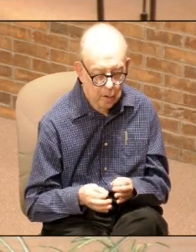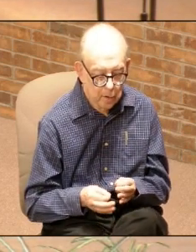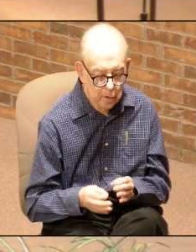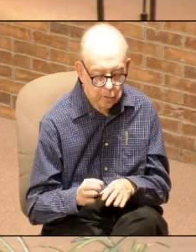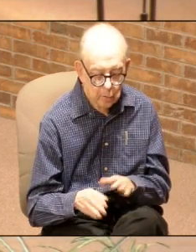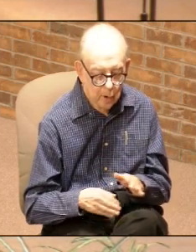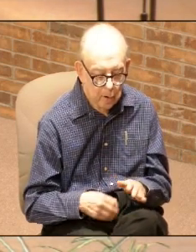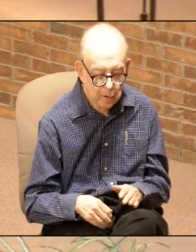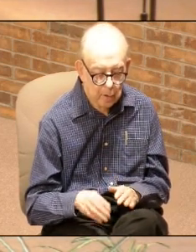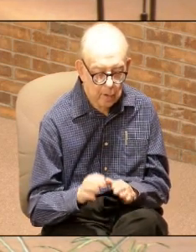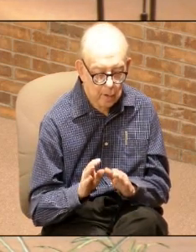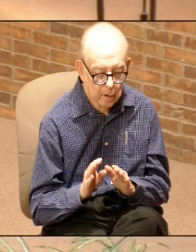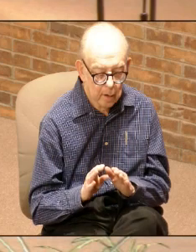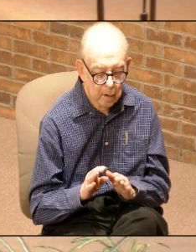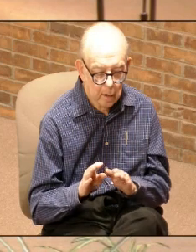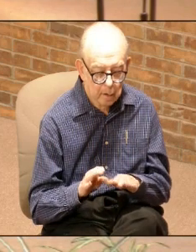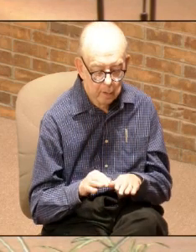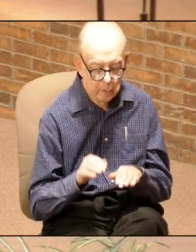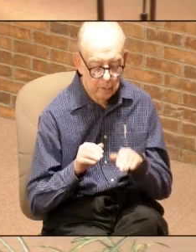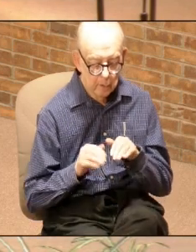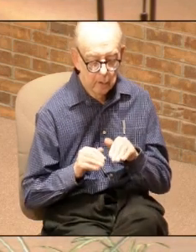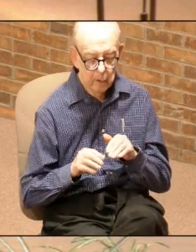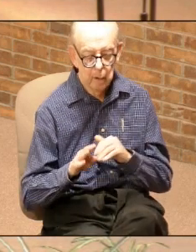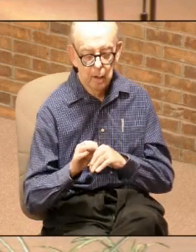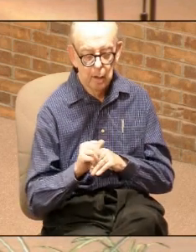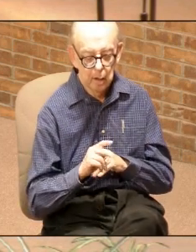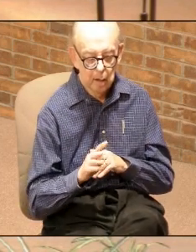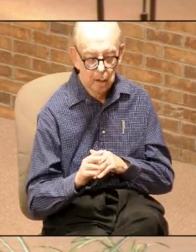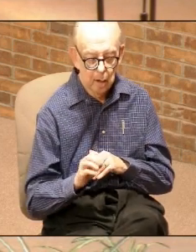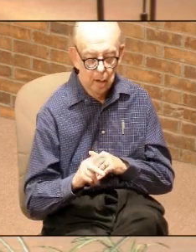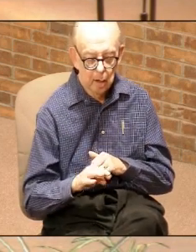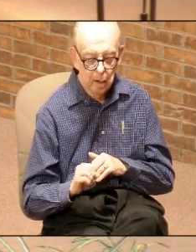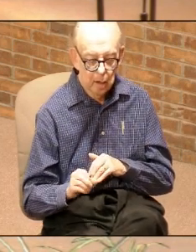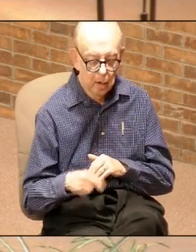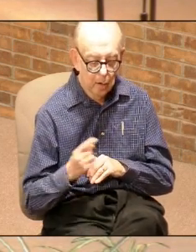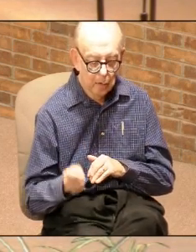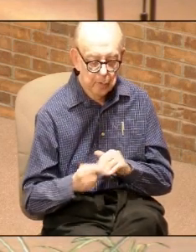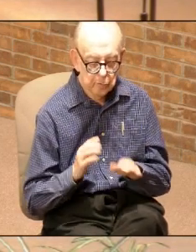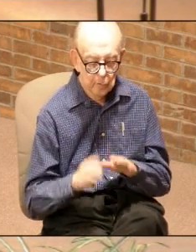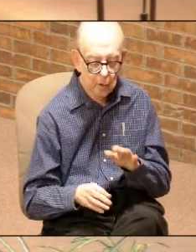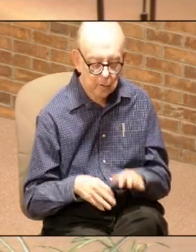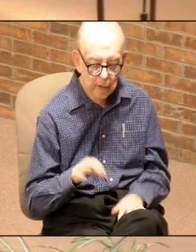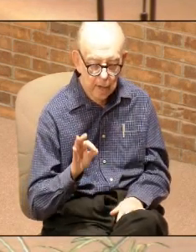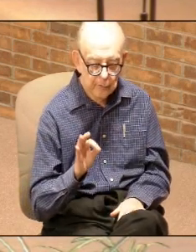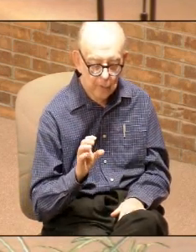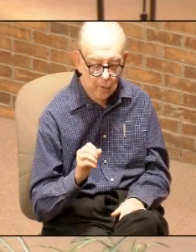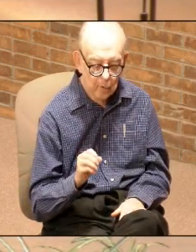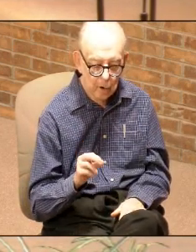backwards. Always to walk forward.